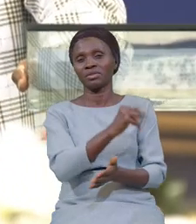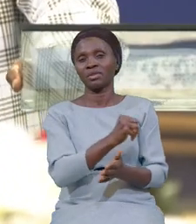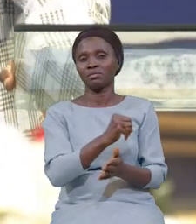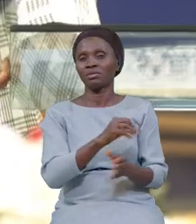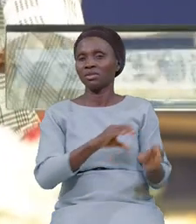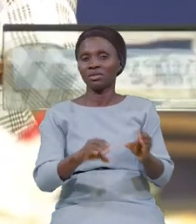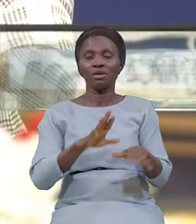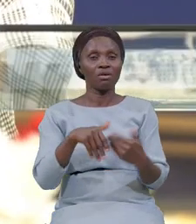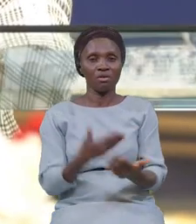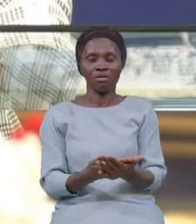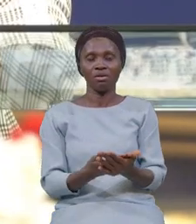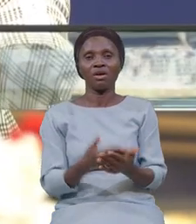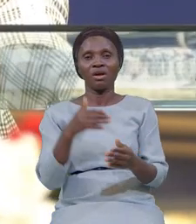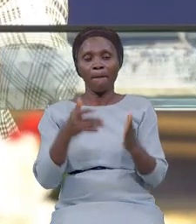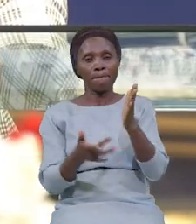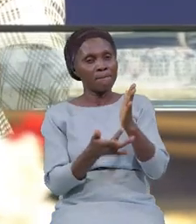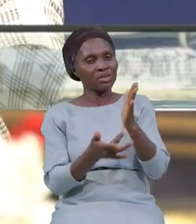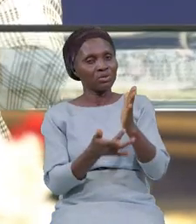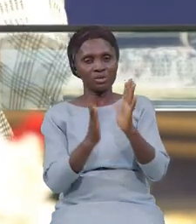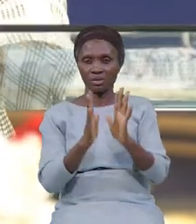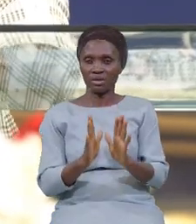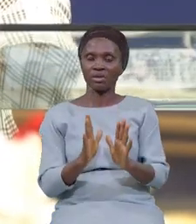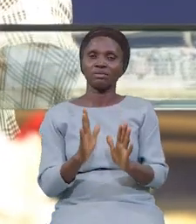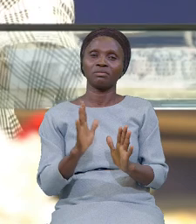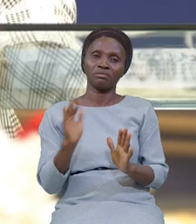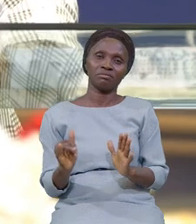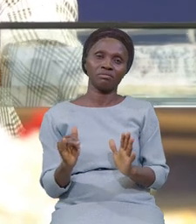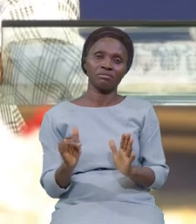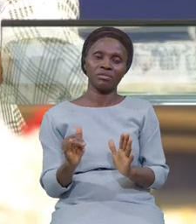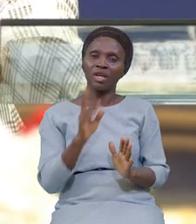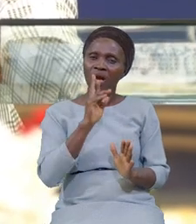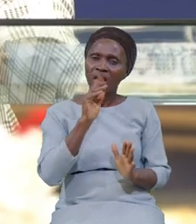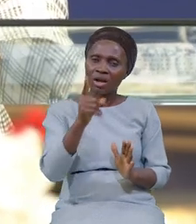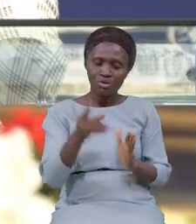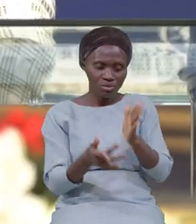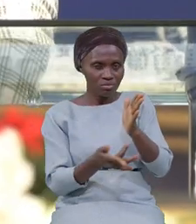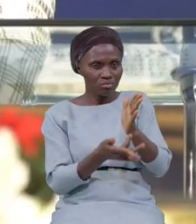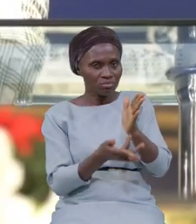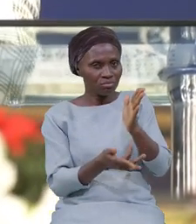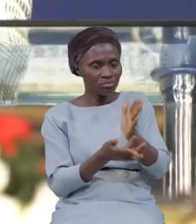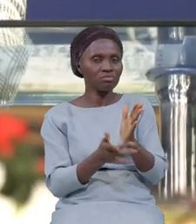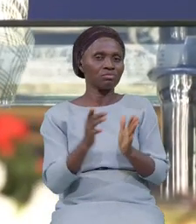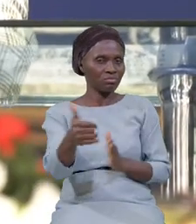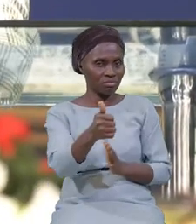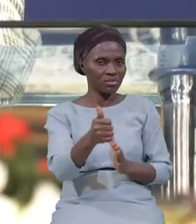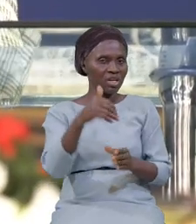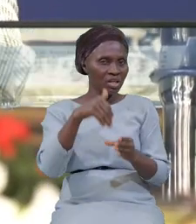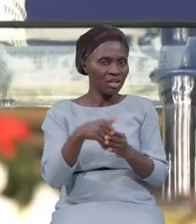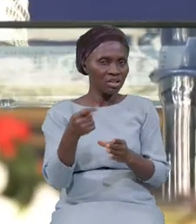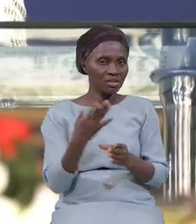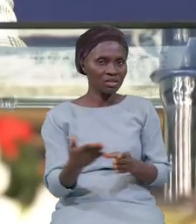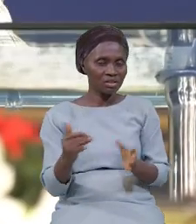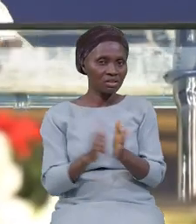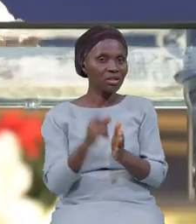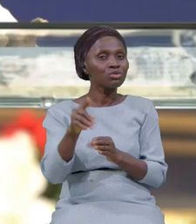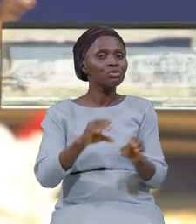methodically. Are you methodical yourself in the things you do? In the way you live,